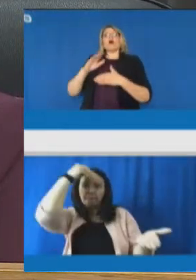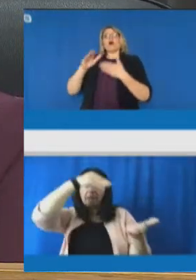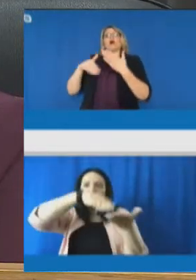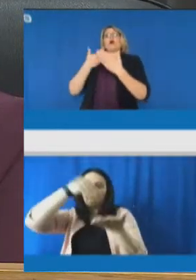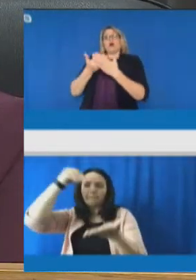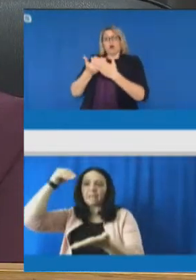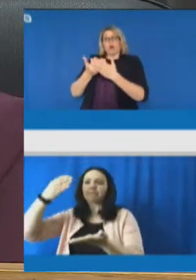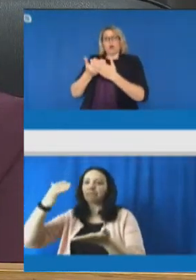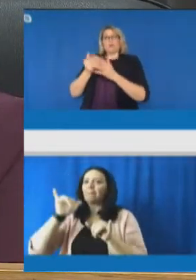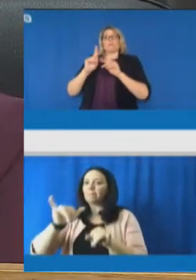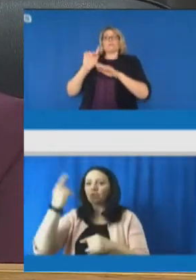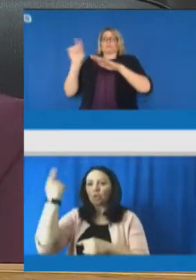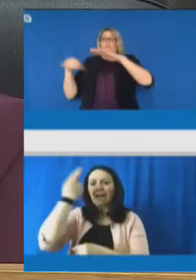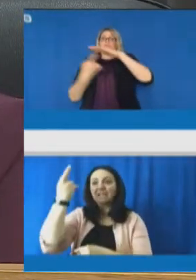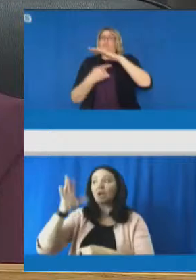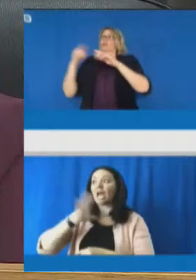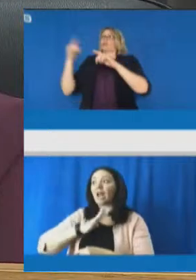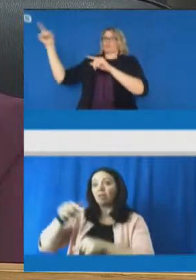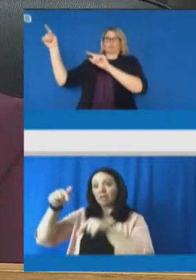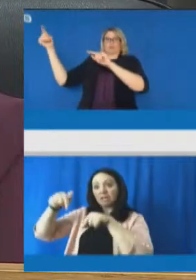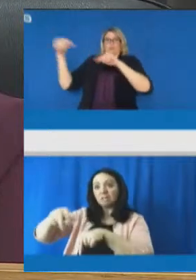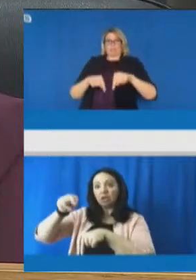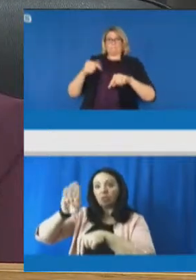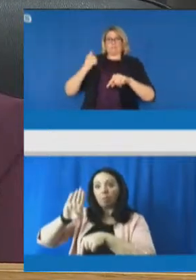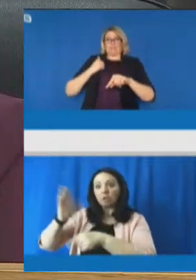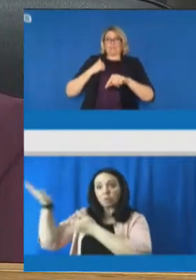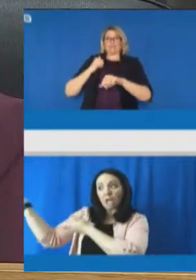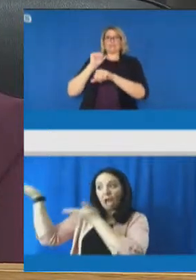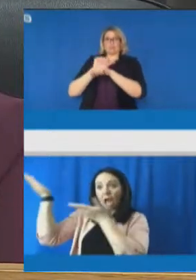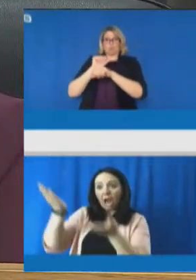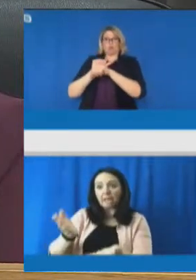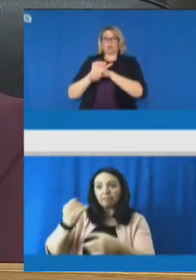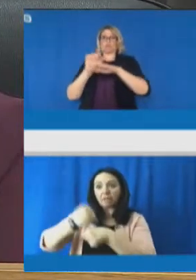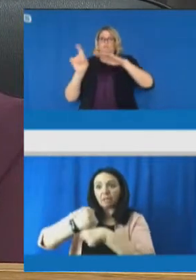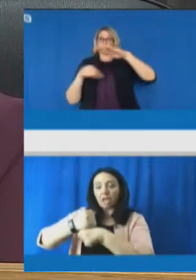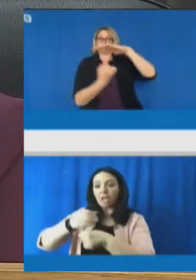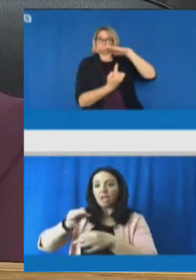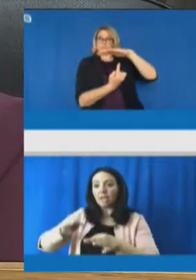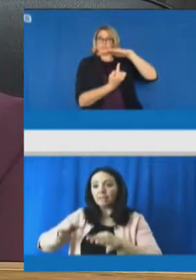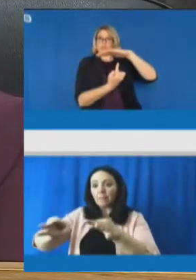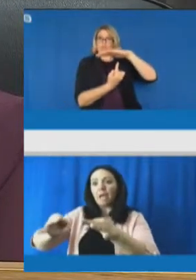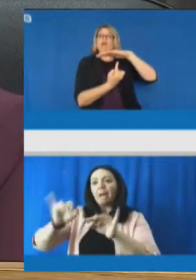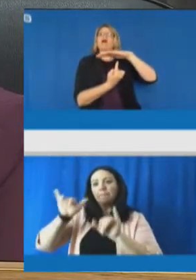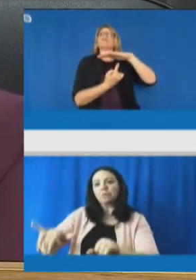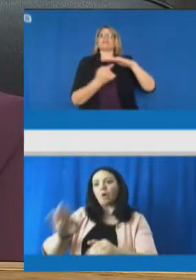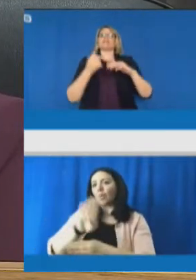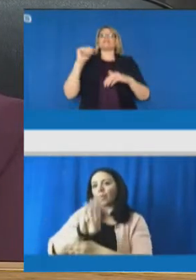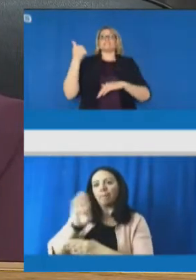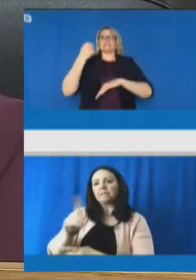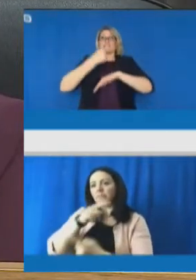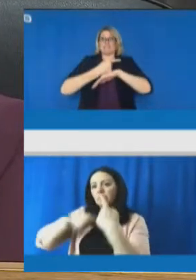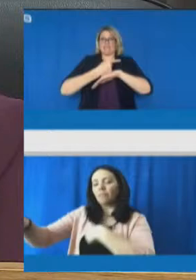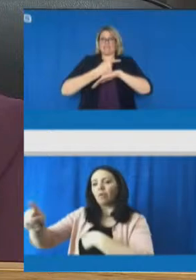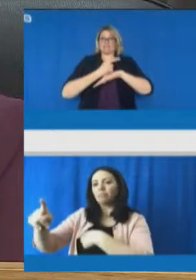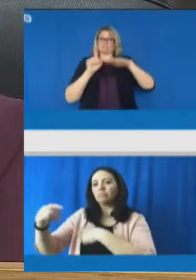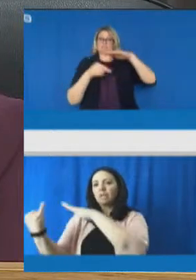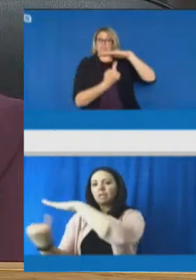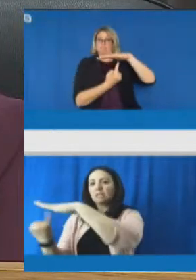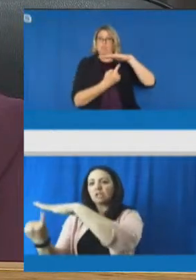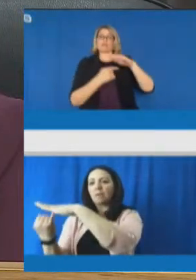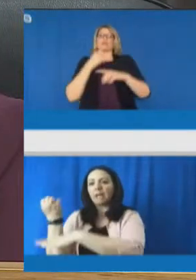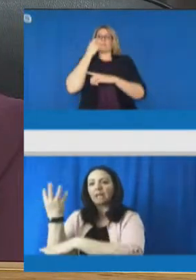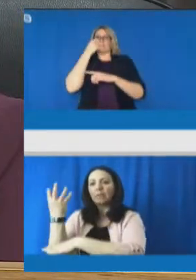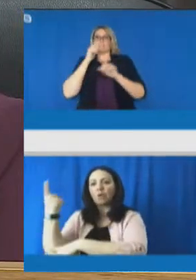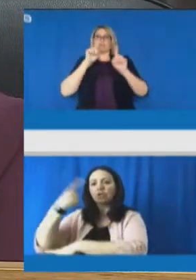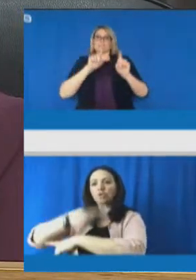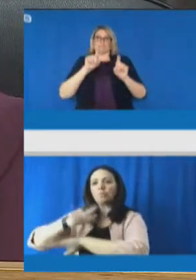else. So we were very confident after that experience that we could contain COVID-19 cases that would happen to arrive with